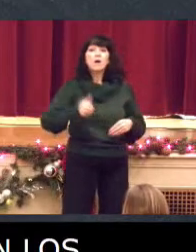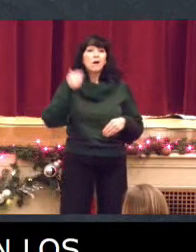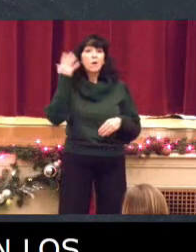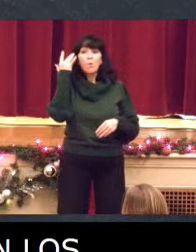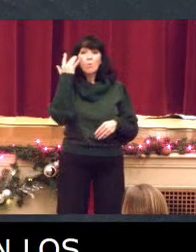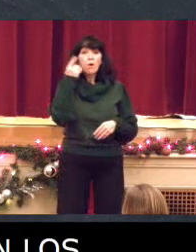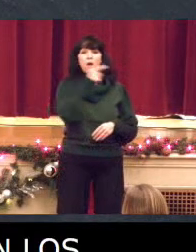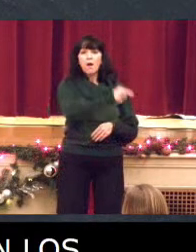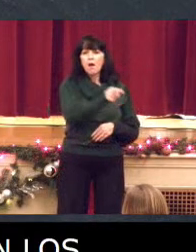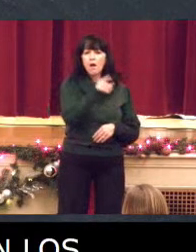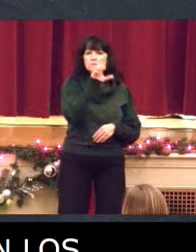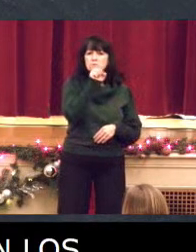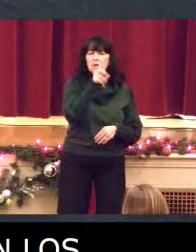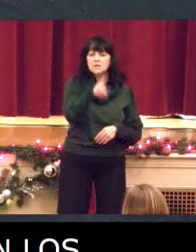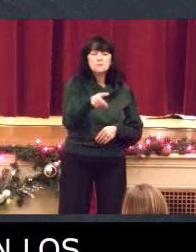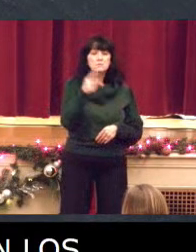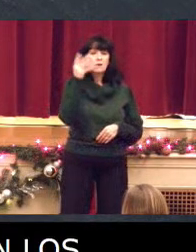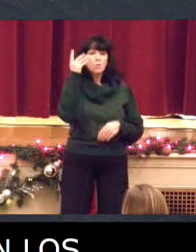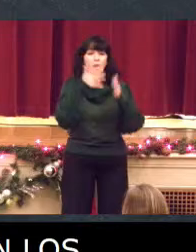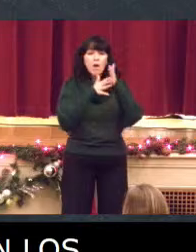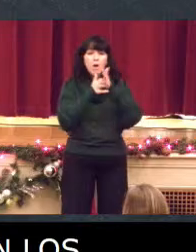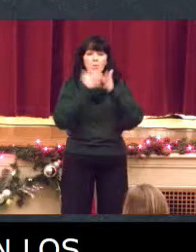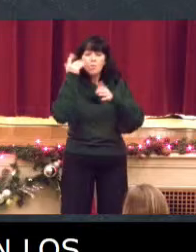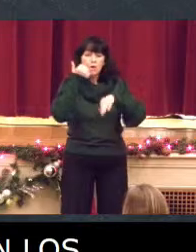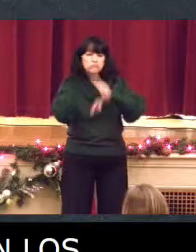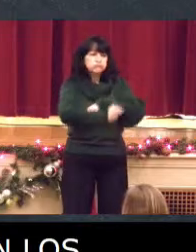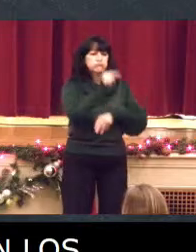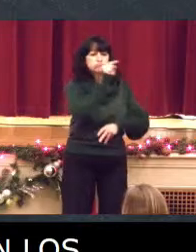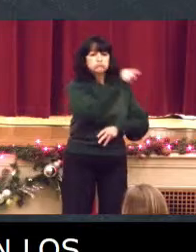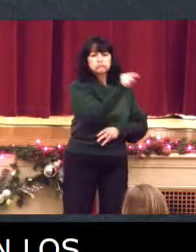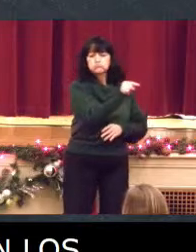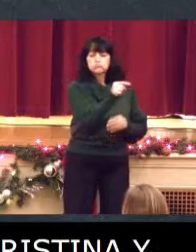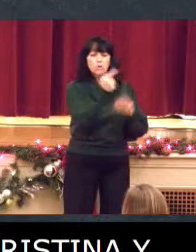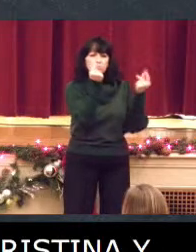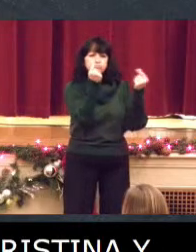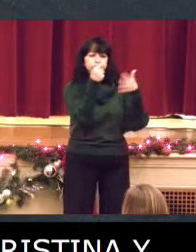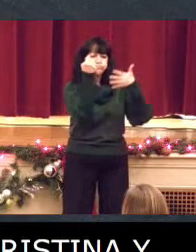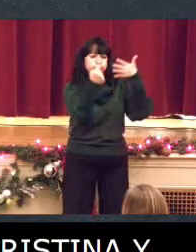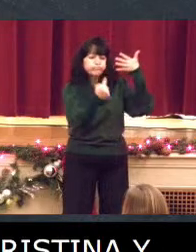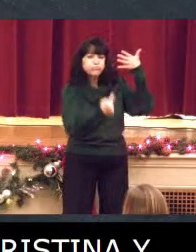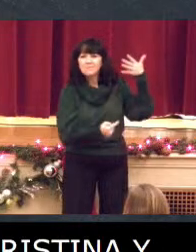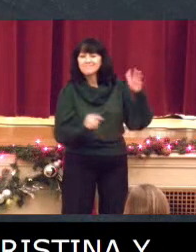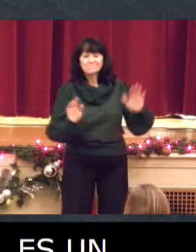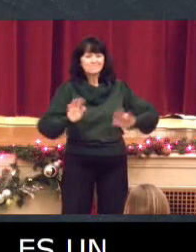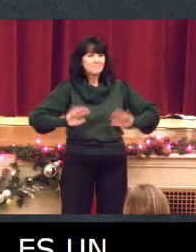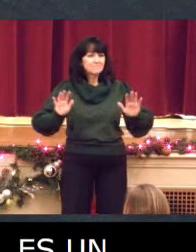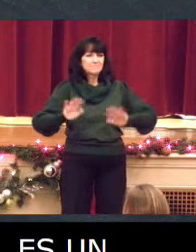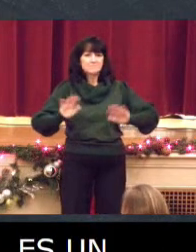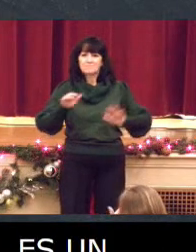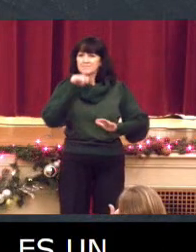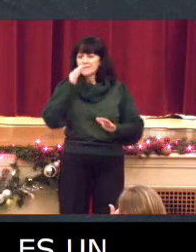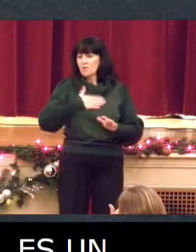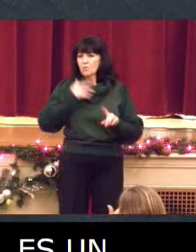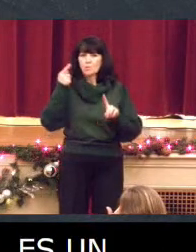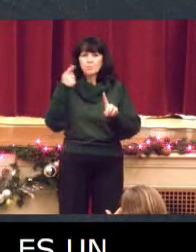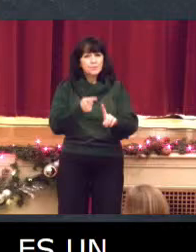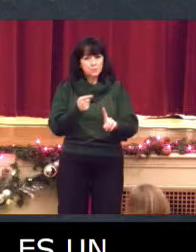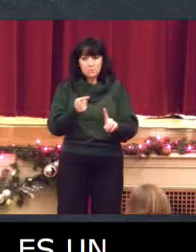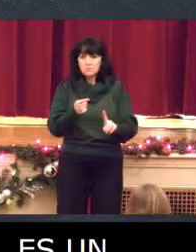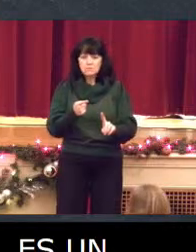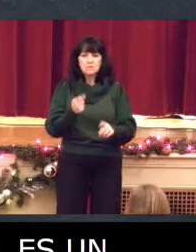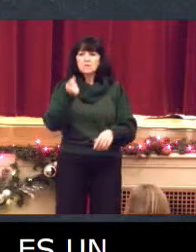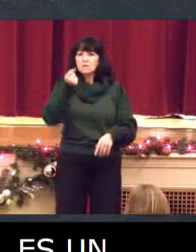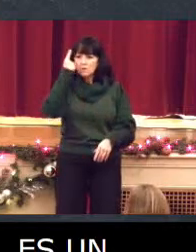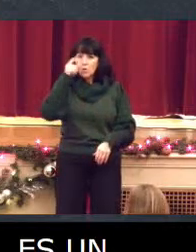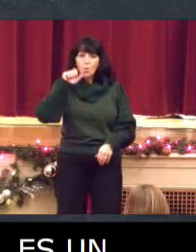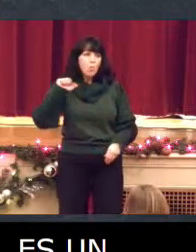is it's a capacity issue. There's tons of things for them to do. They're being pulled in multiple different directions. So what we'd like to do is create